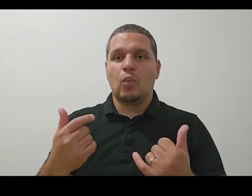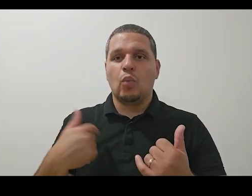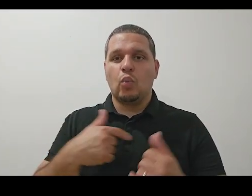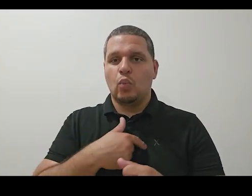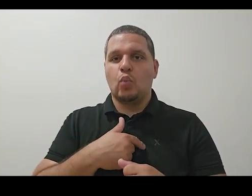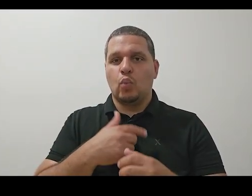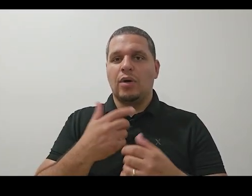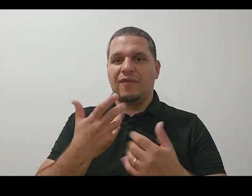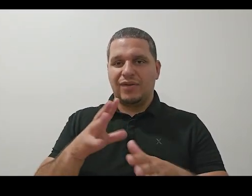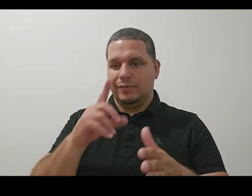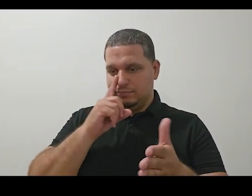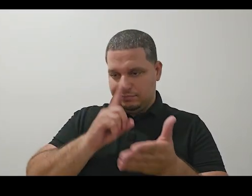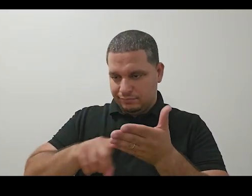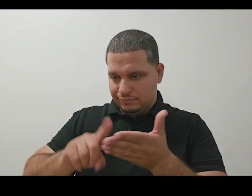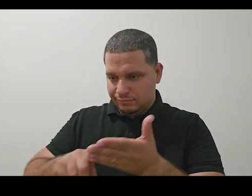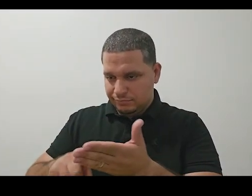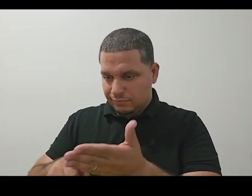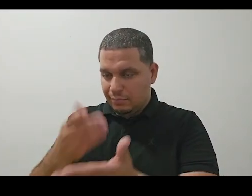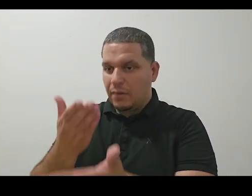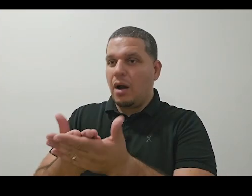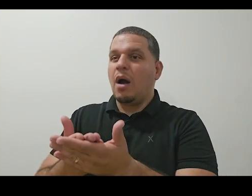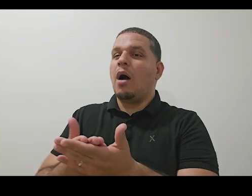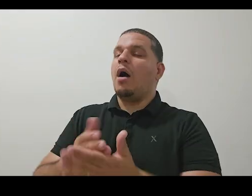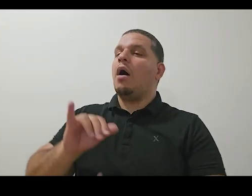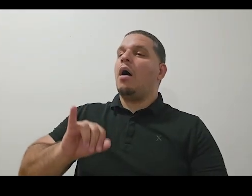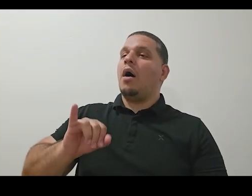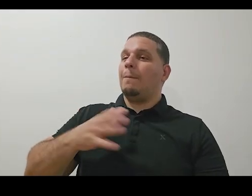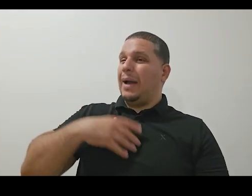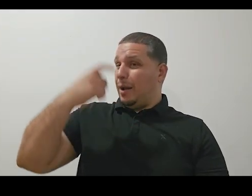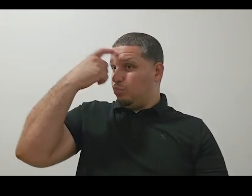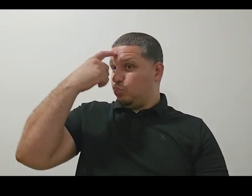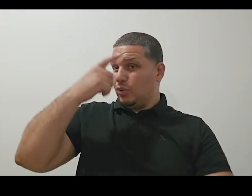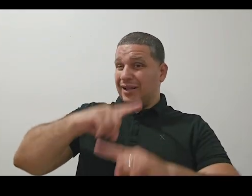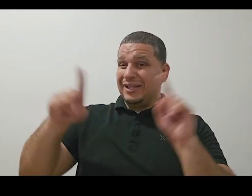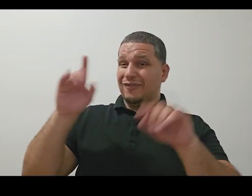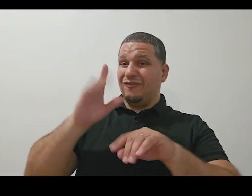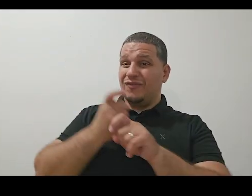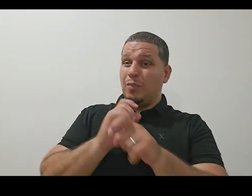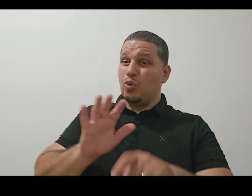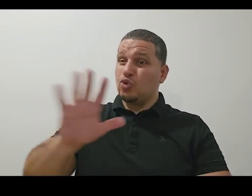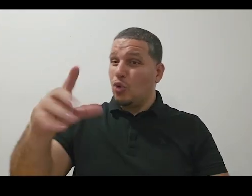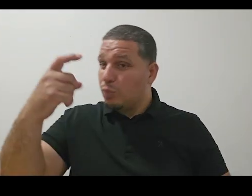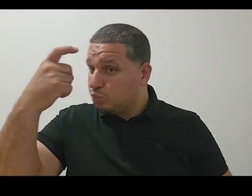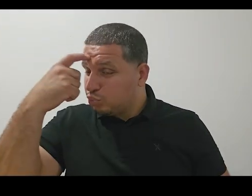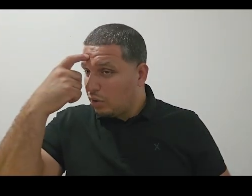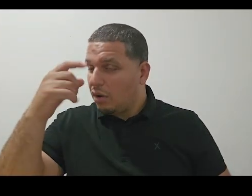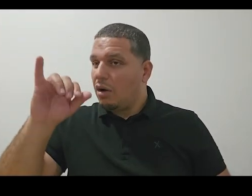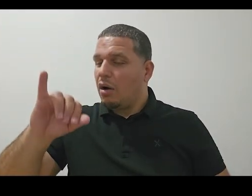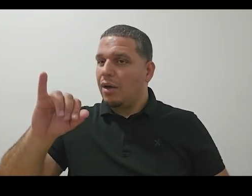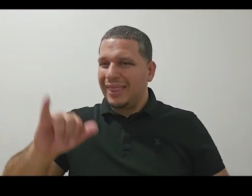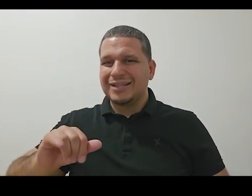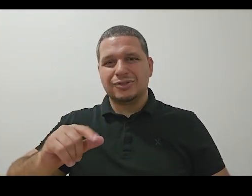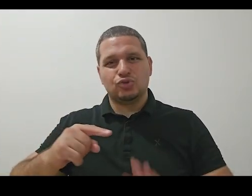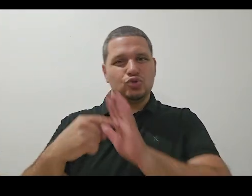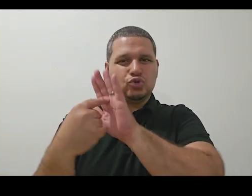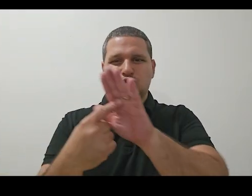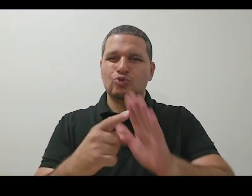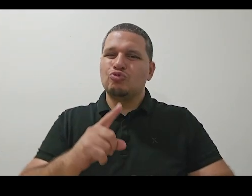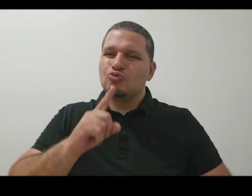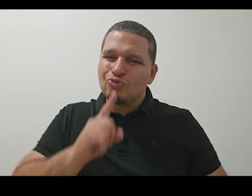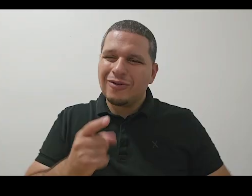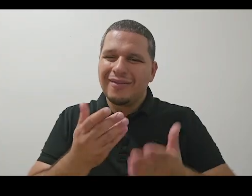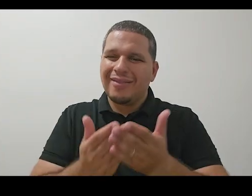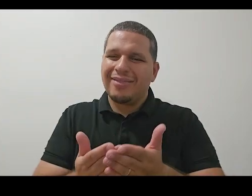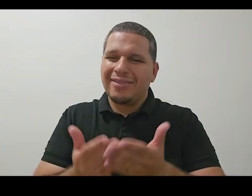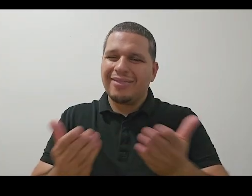we're getting the research. My brain is different from your brain and different things like that. They're showing that this is a real thing.